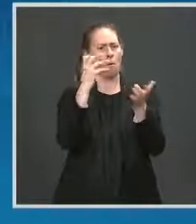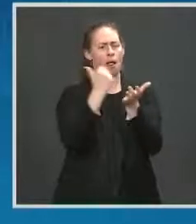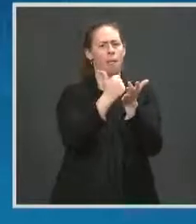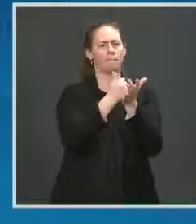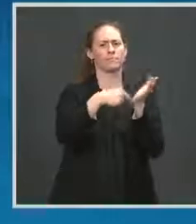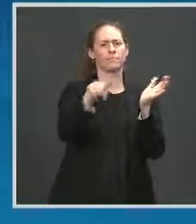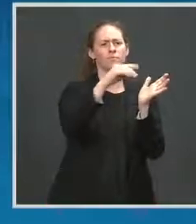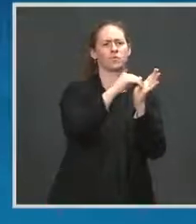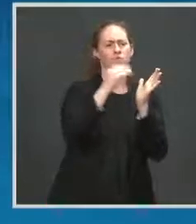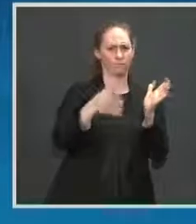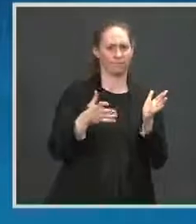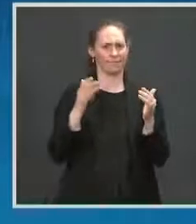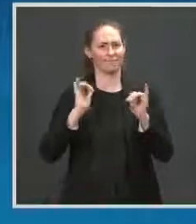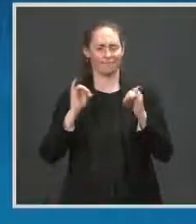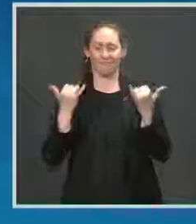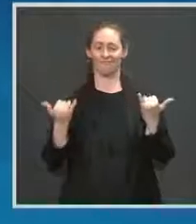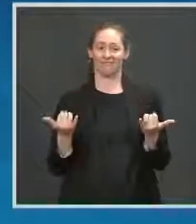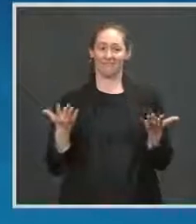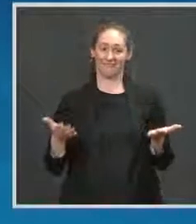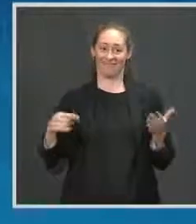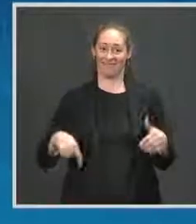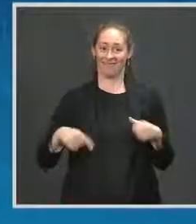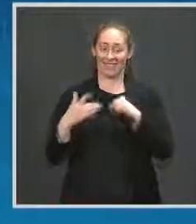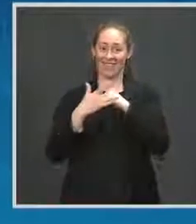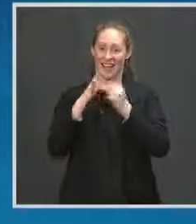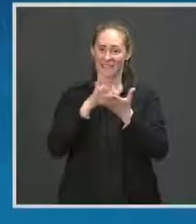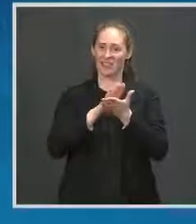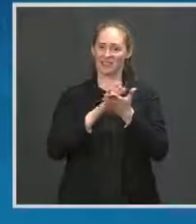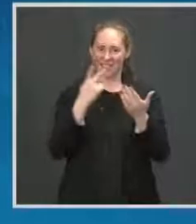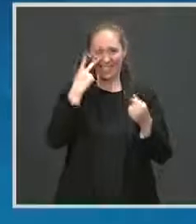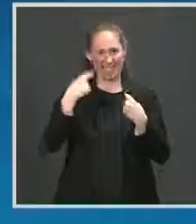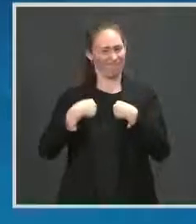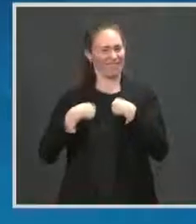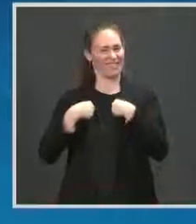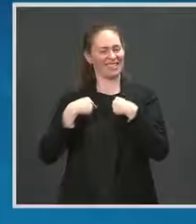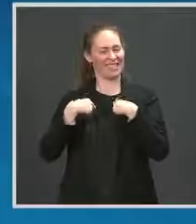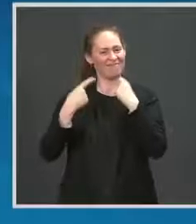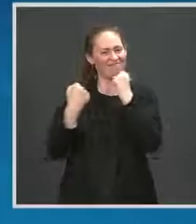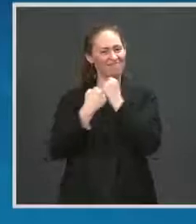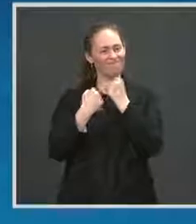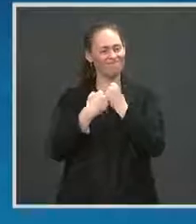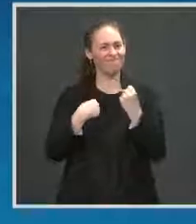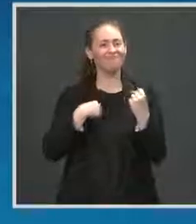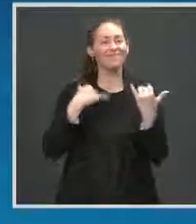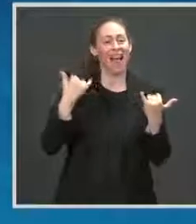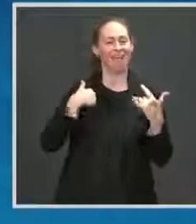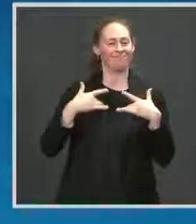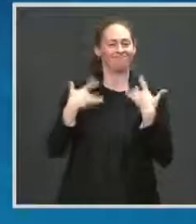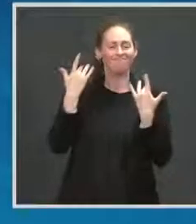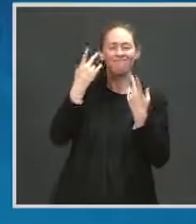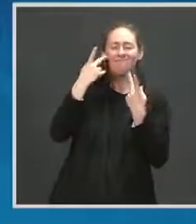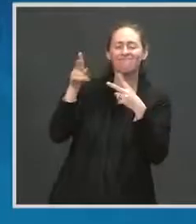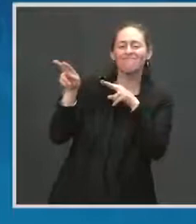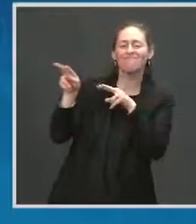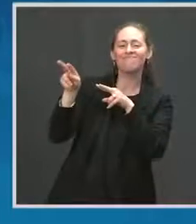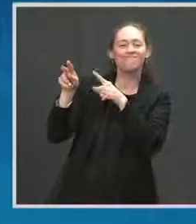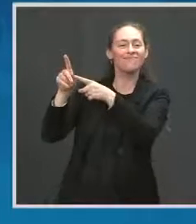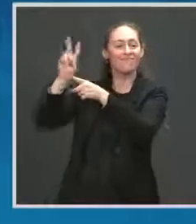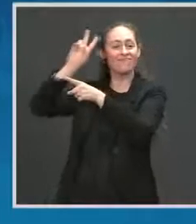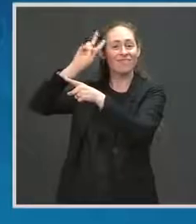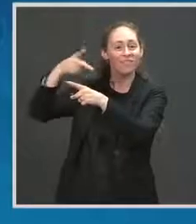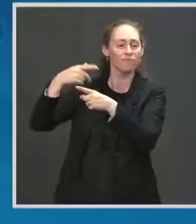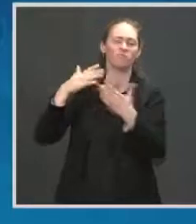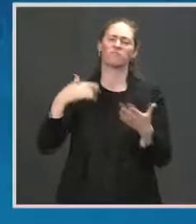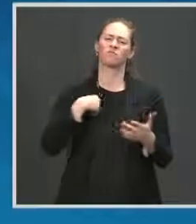like GTCC. I'm excited to hear what the Vice President has to share with us today, so it is my honor to present to